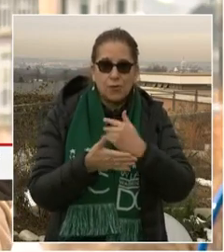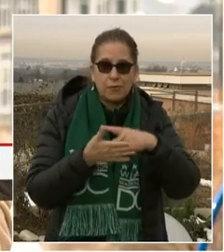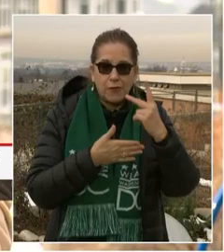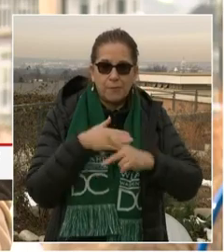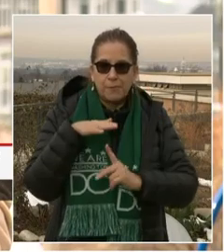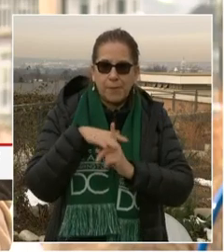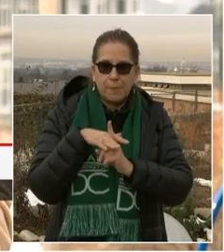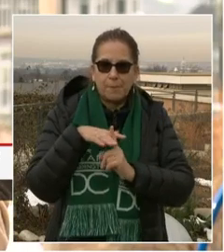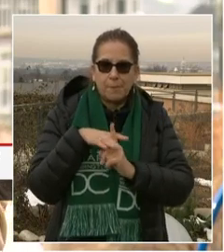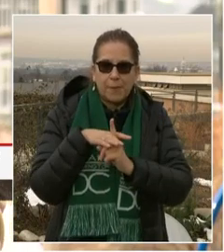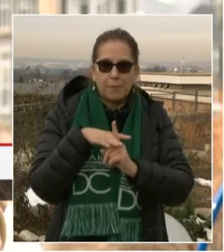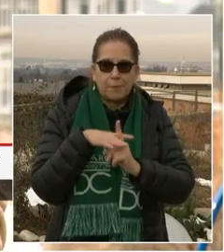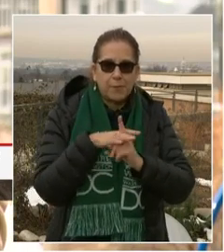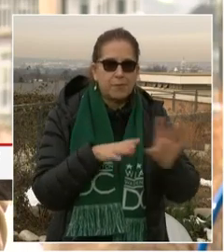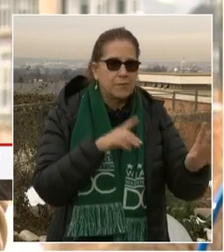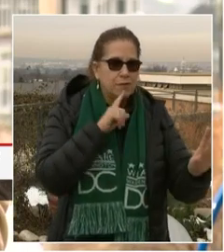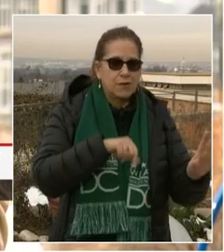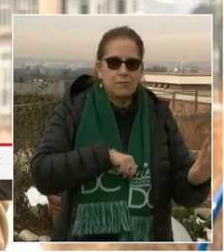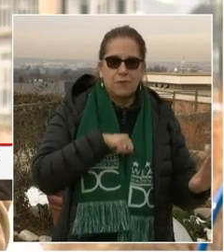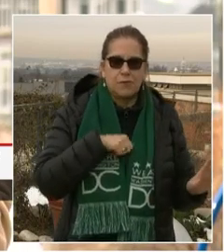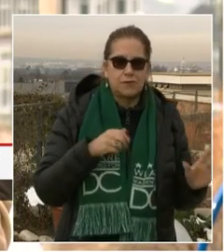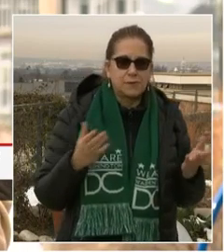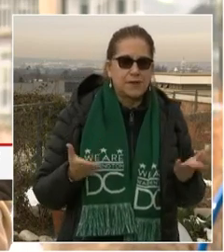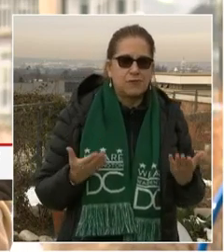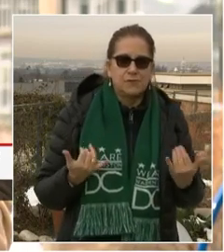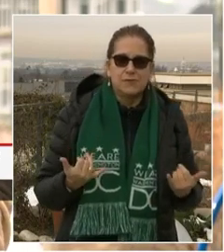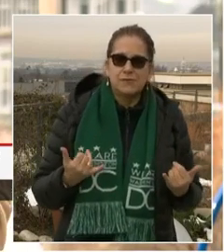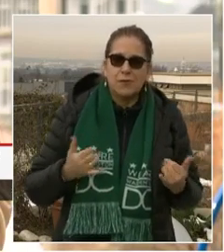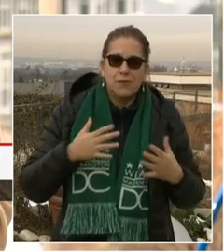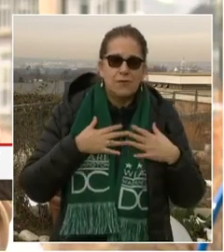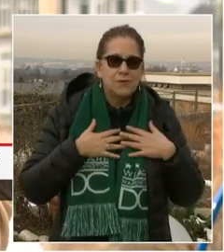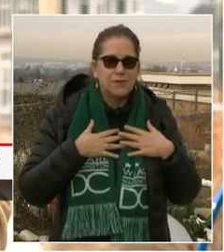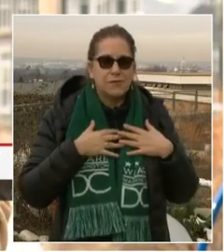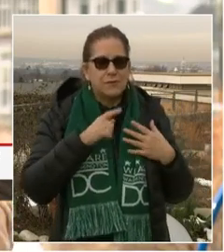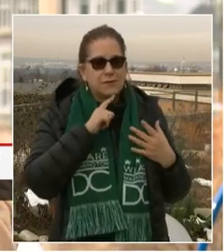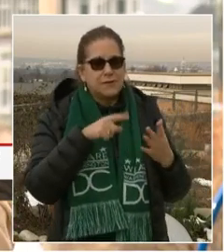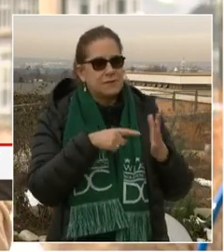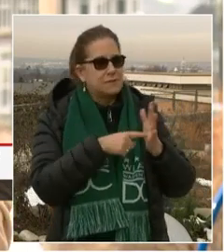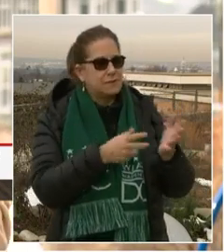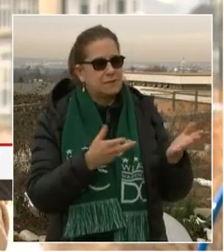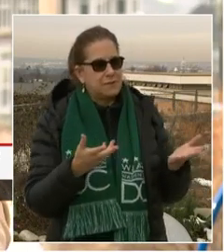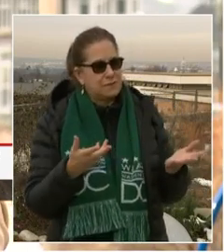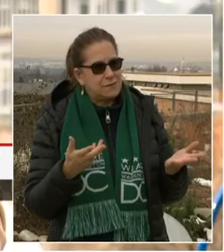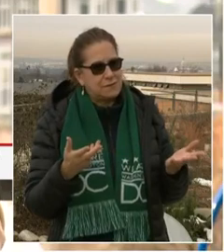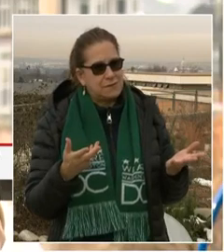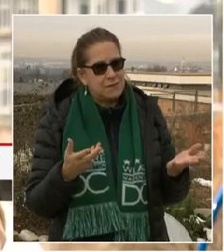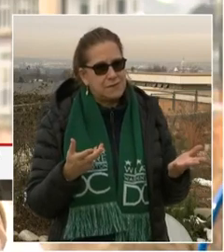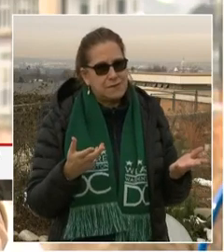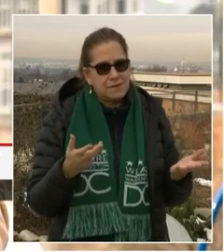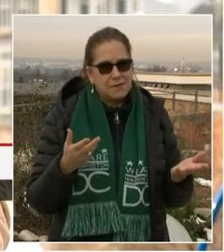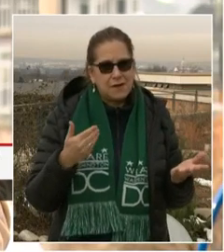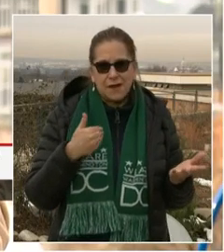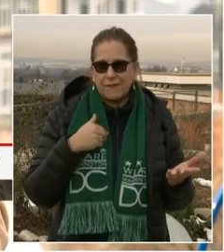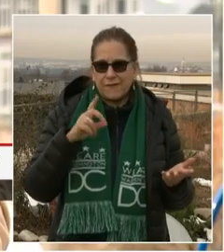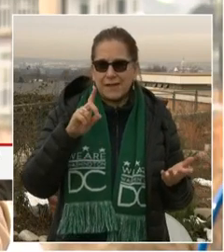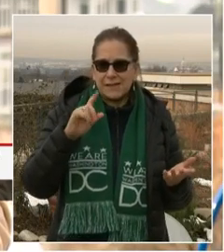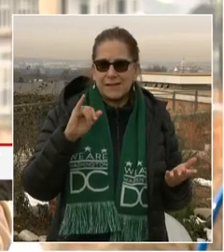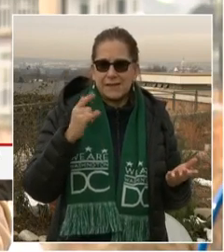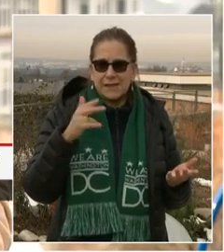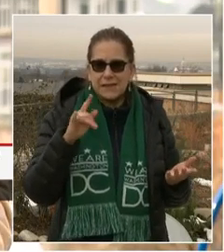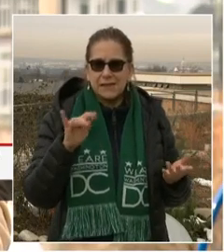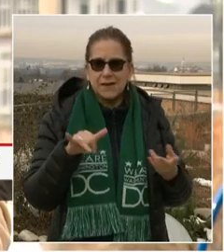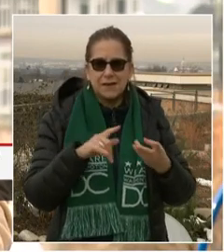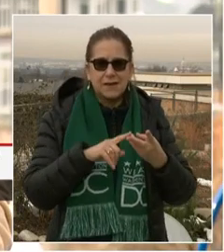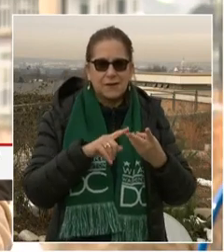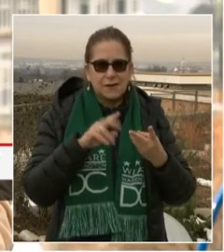to experience what it means to put dignity and respect firsthand. Just days